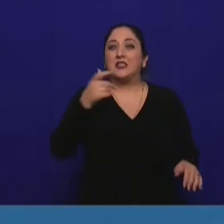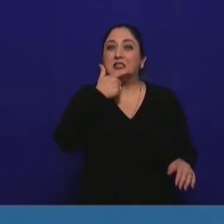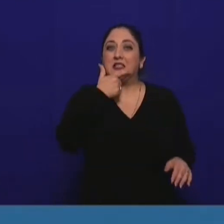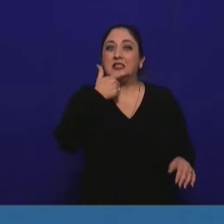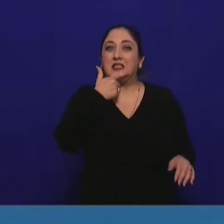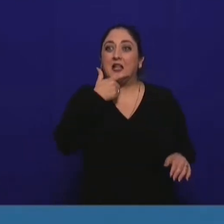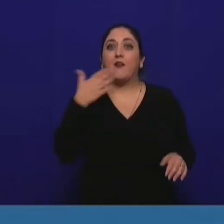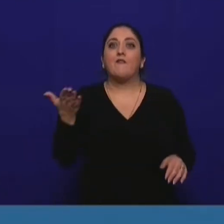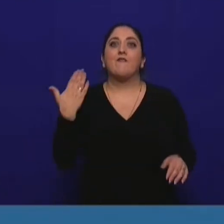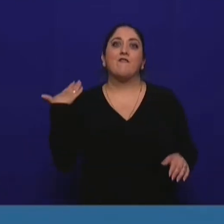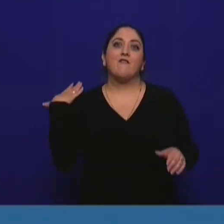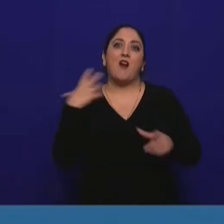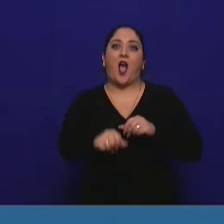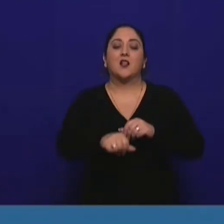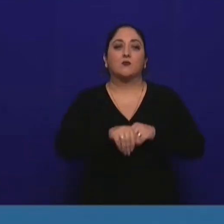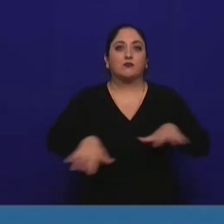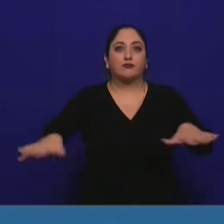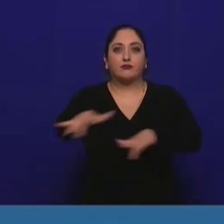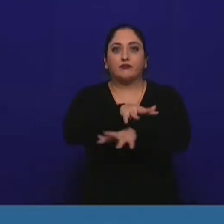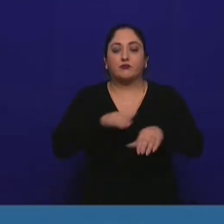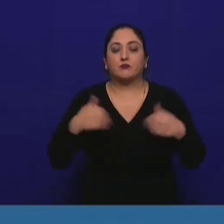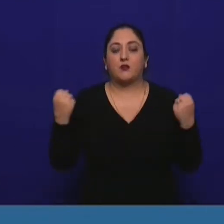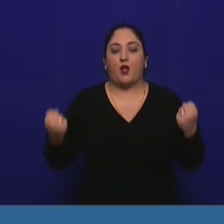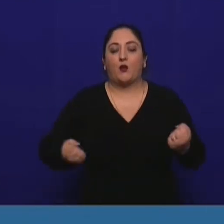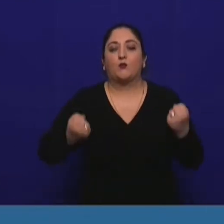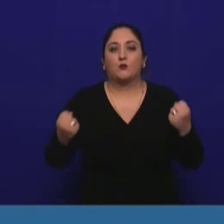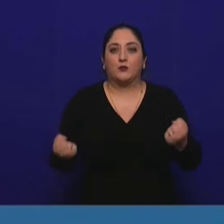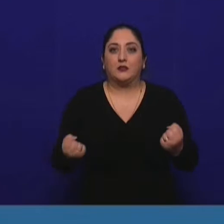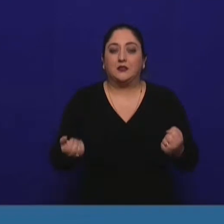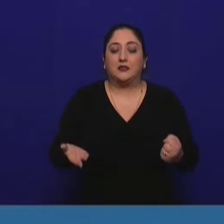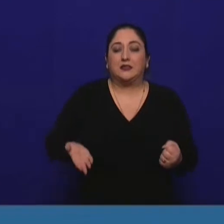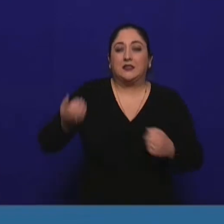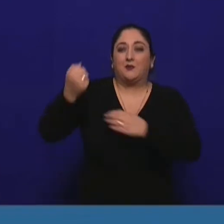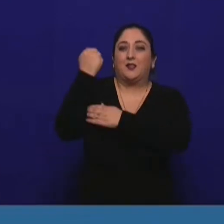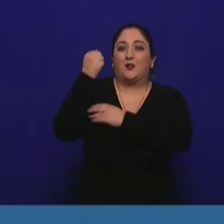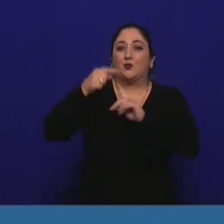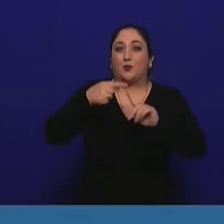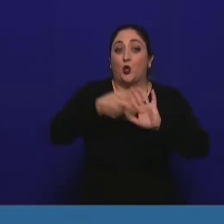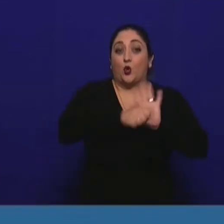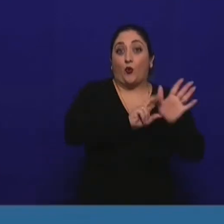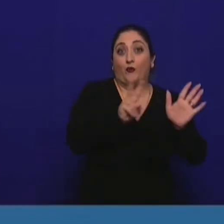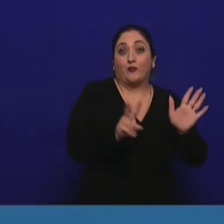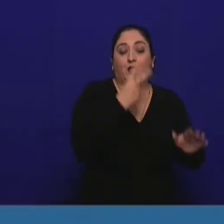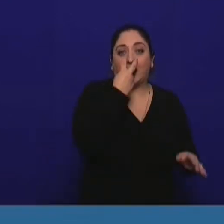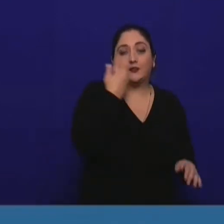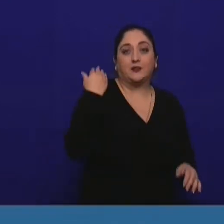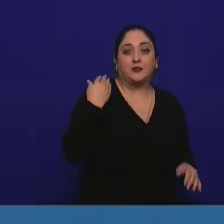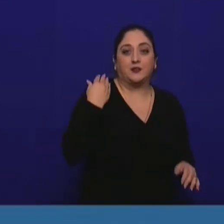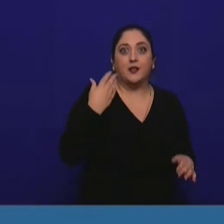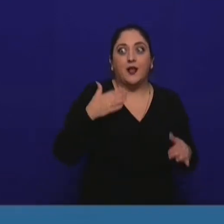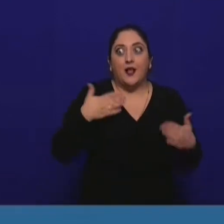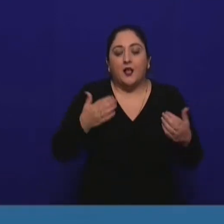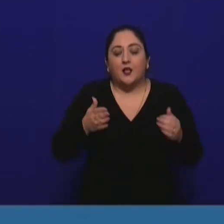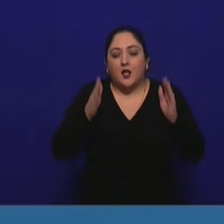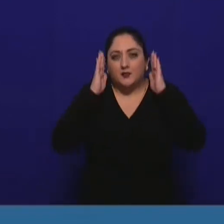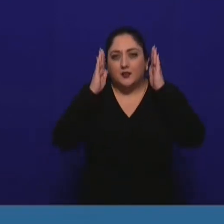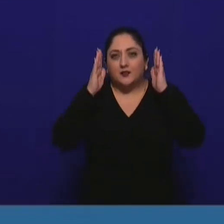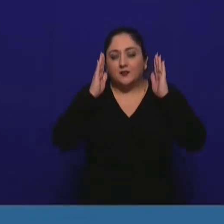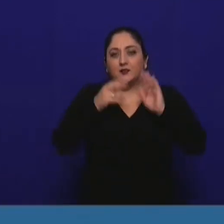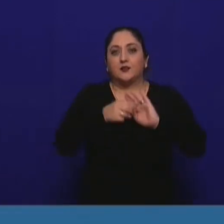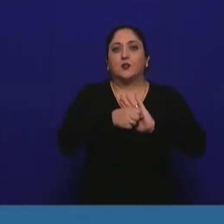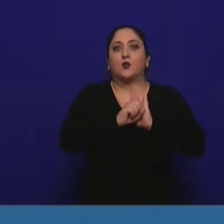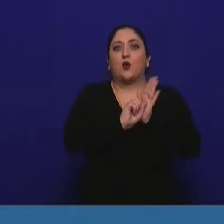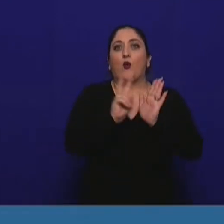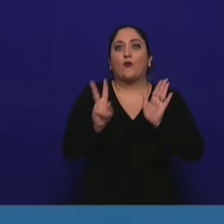jinfirex iżjed malar mill-coronavirus li kellna qabel, importanti li l-mezzi ta' mitigazzjoni jibqgħu hemmhekk u aħna nibqgħu nieħdu